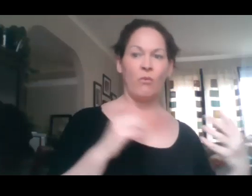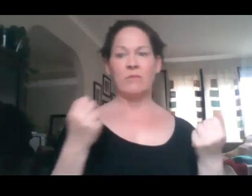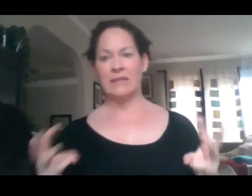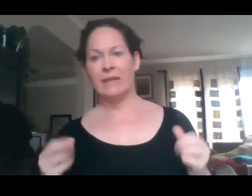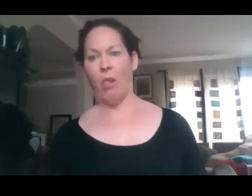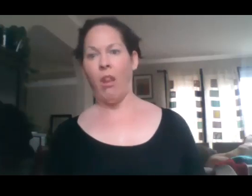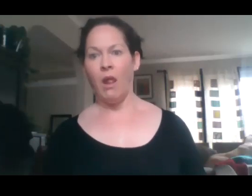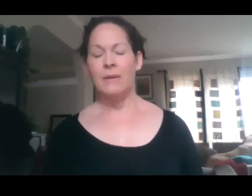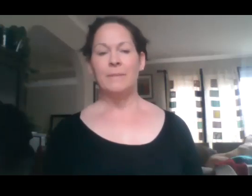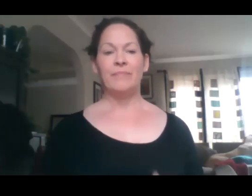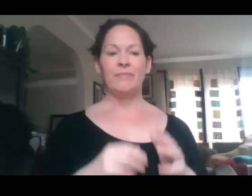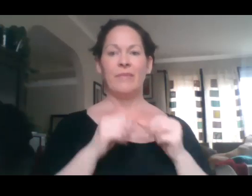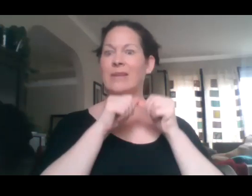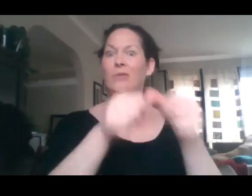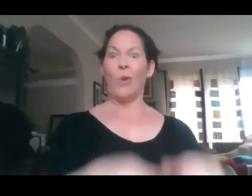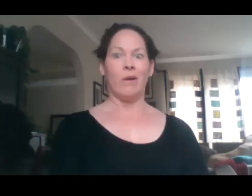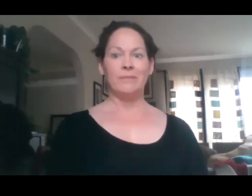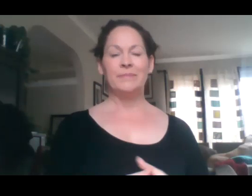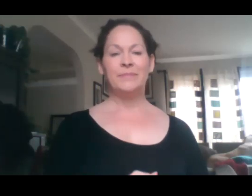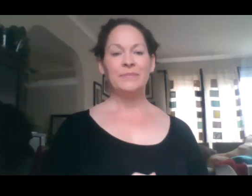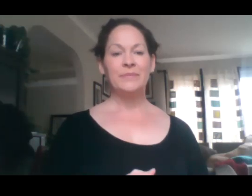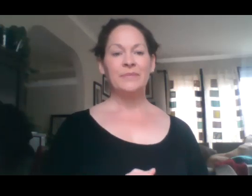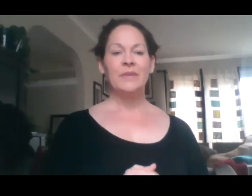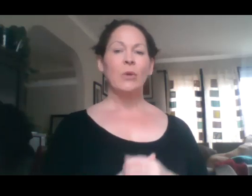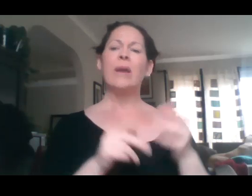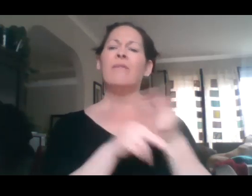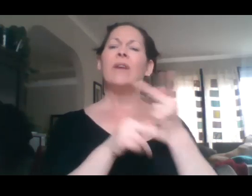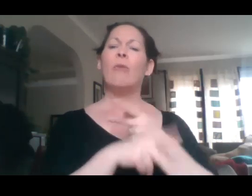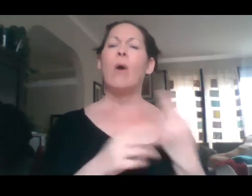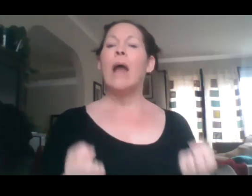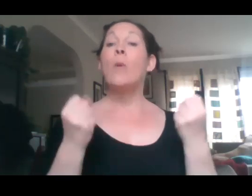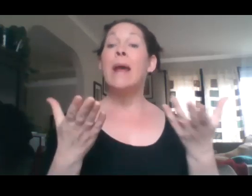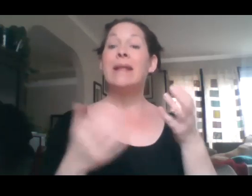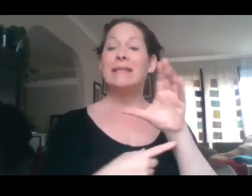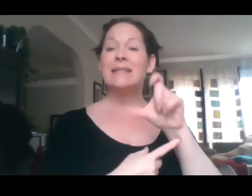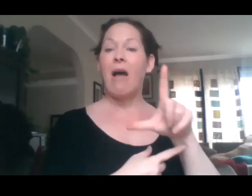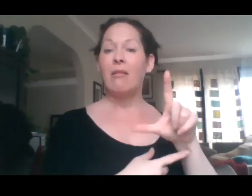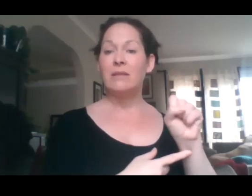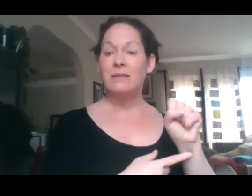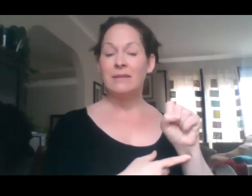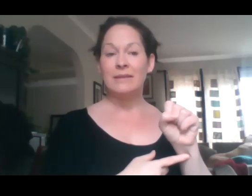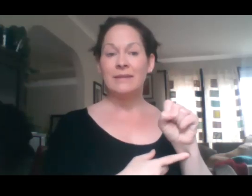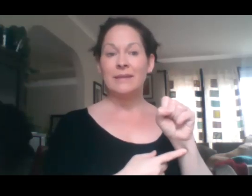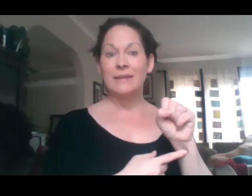squared, and so on. We can figure out how many cells or how much of this organism